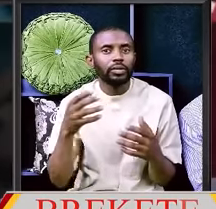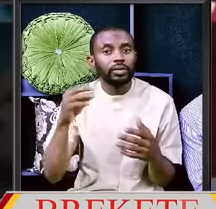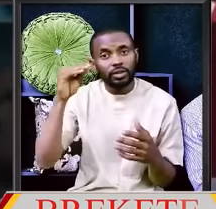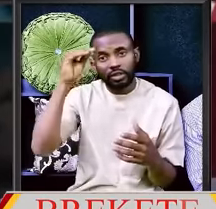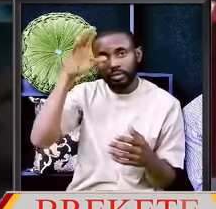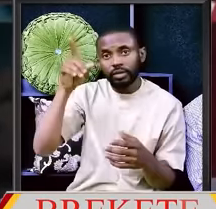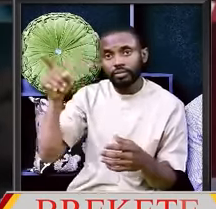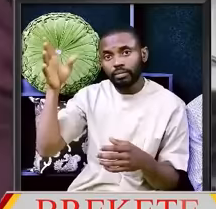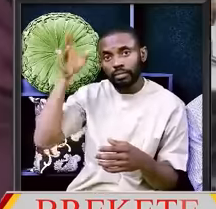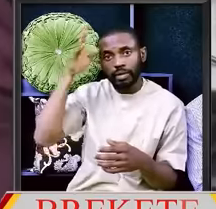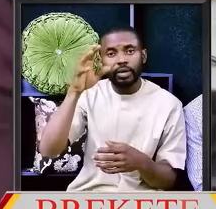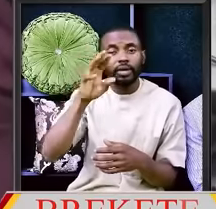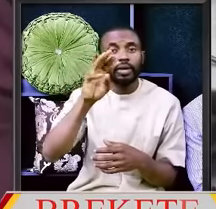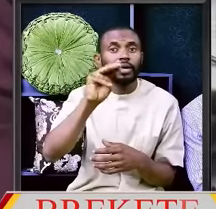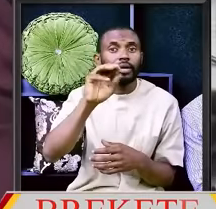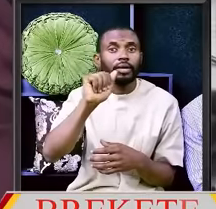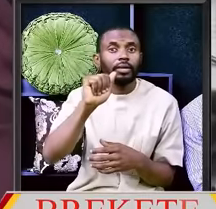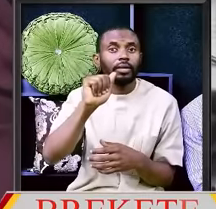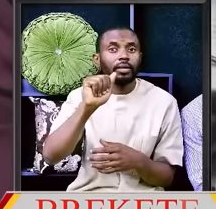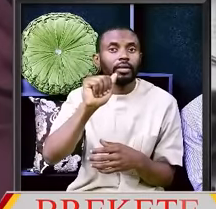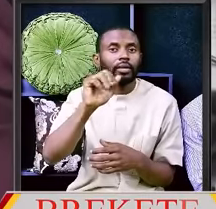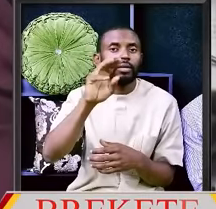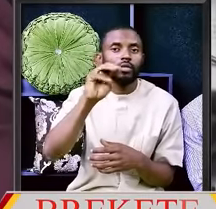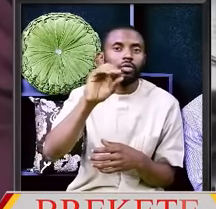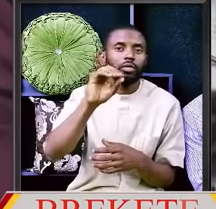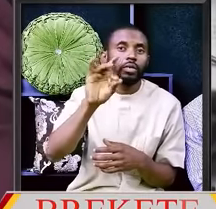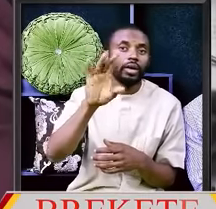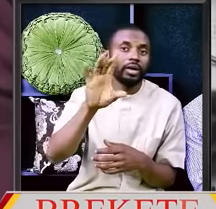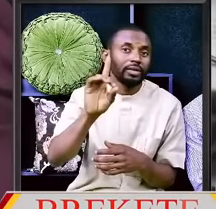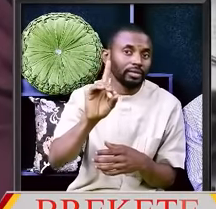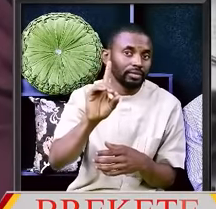This man where you talk, no be Mohbad’s father you talk to?